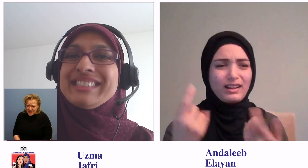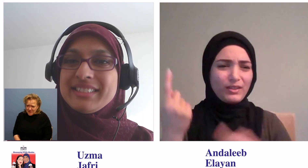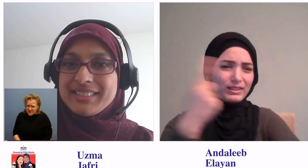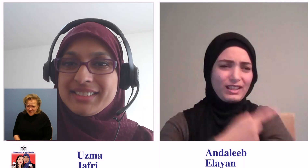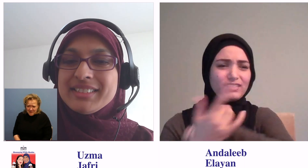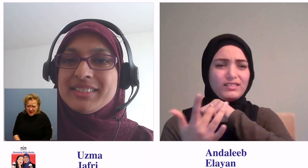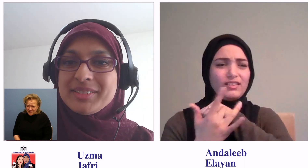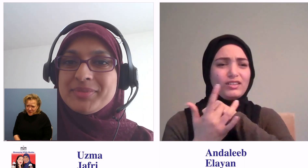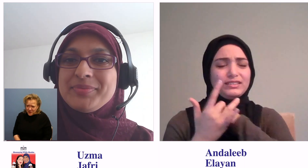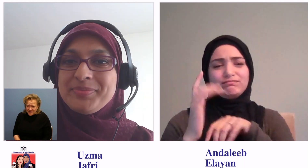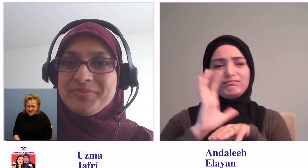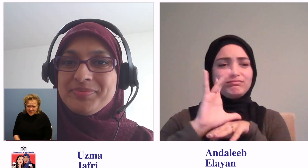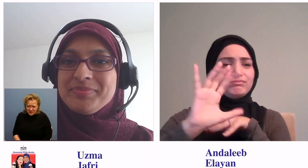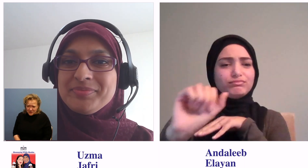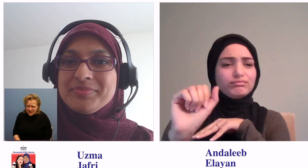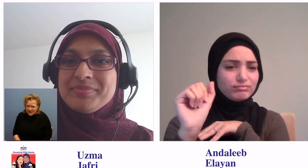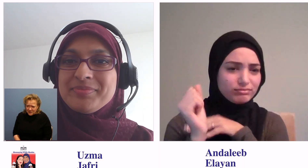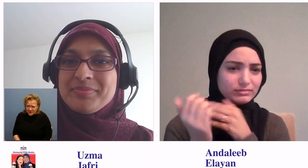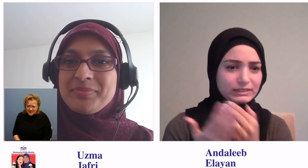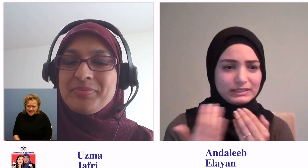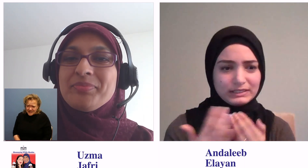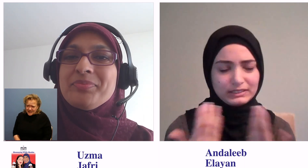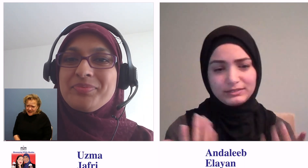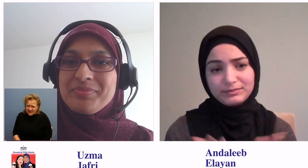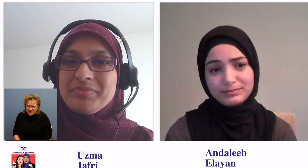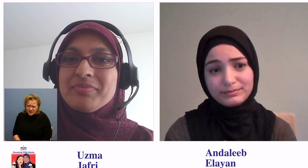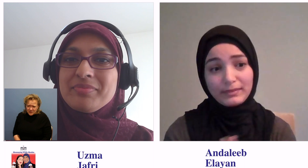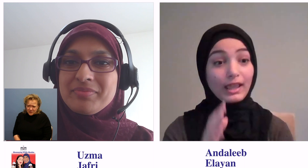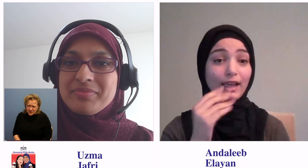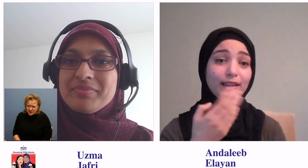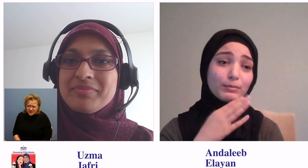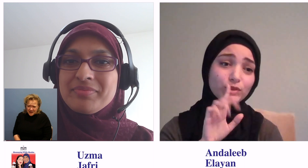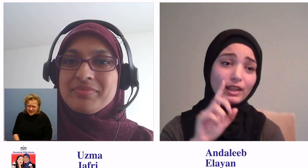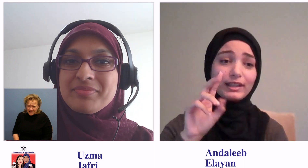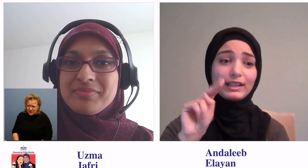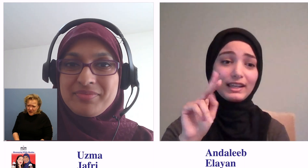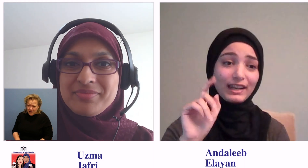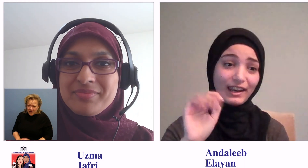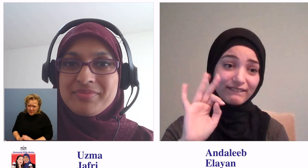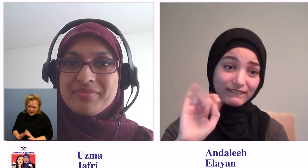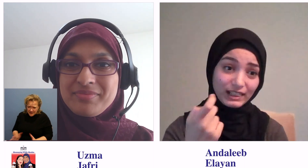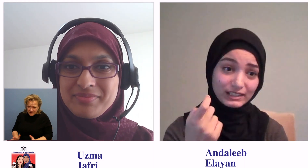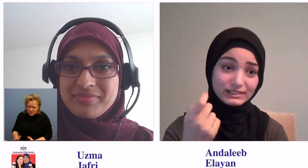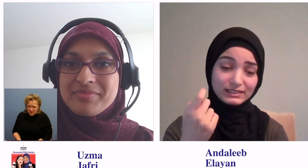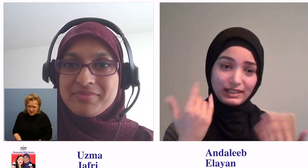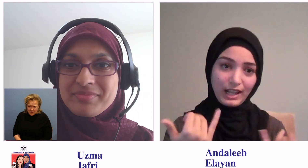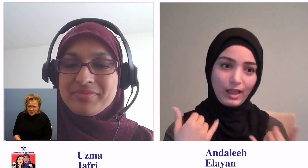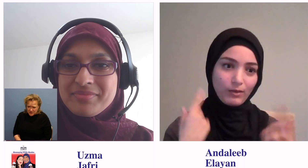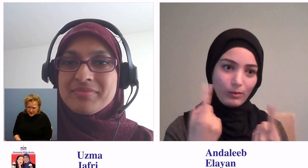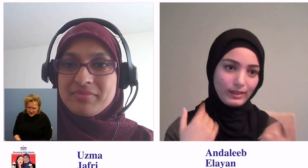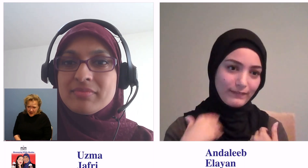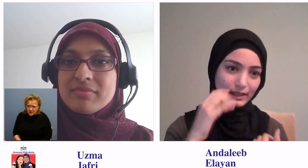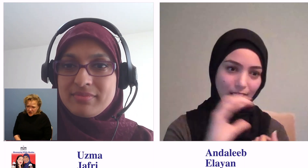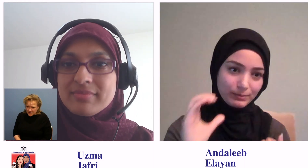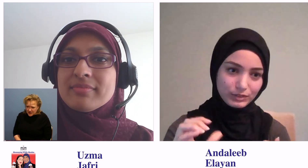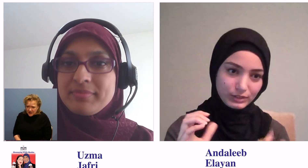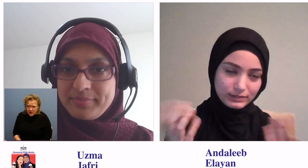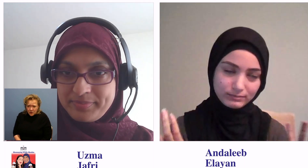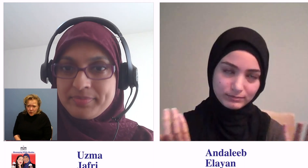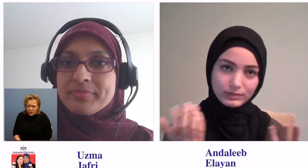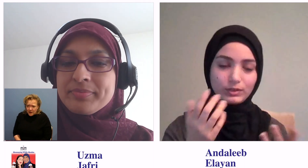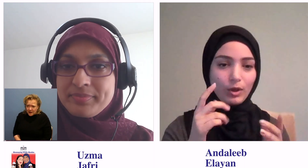I can type back and forth to you with today's technology, which is just out of, you know, unbelievable opportunities through technology.